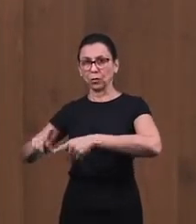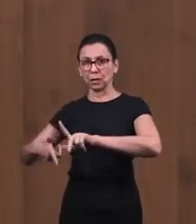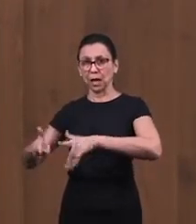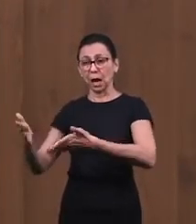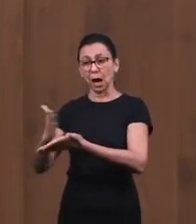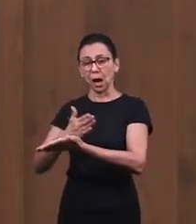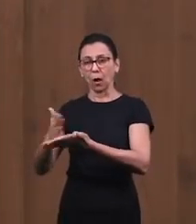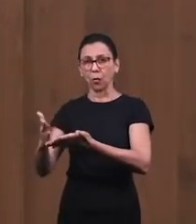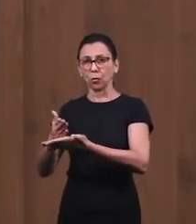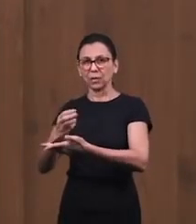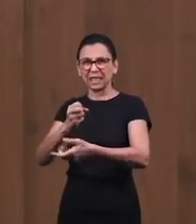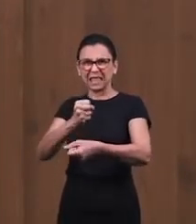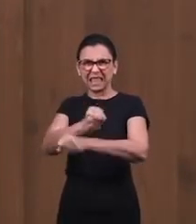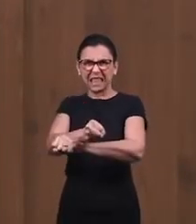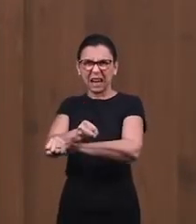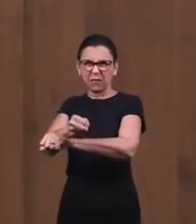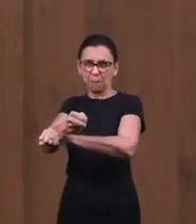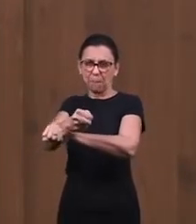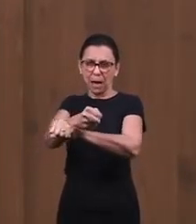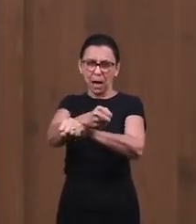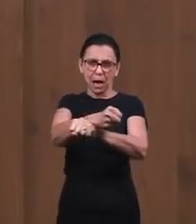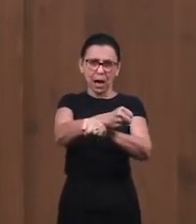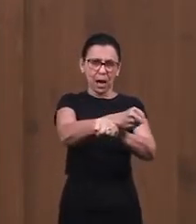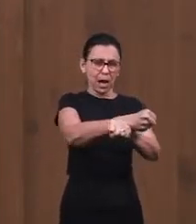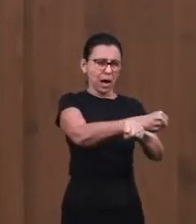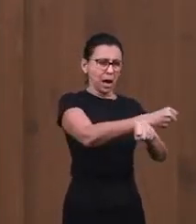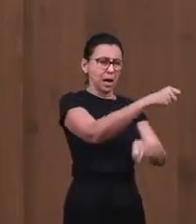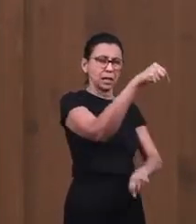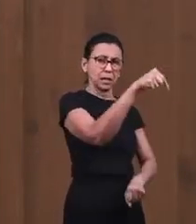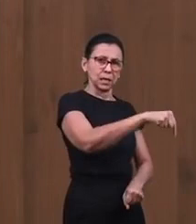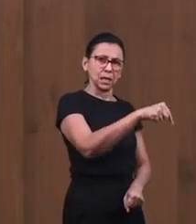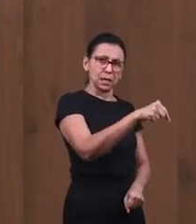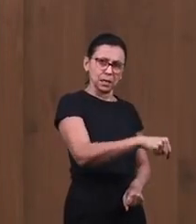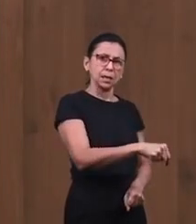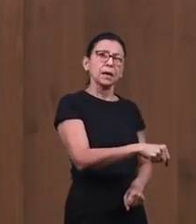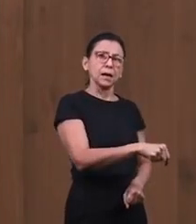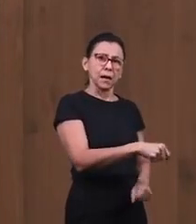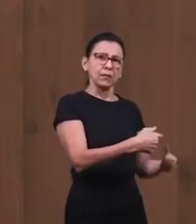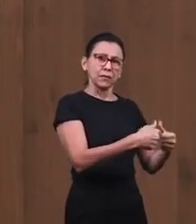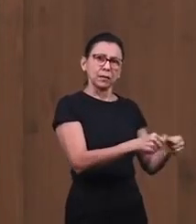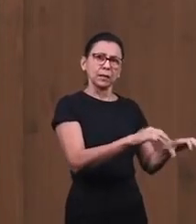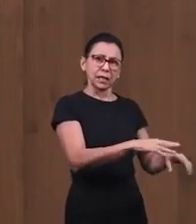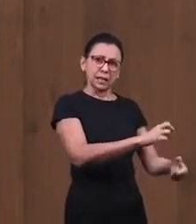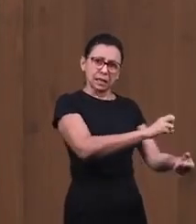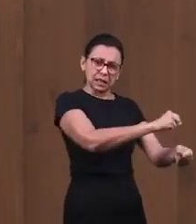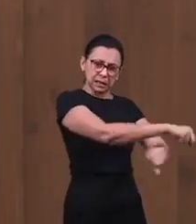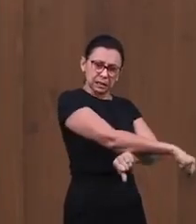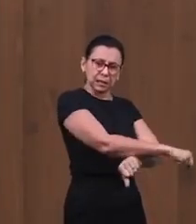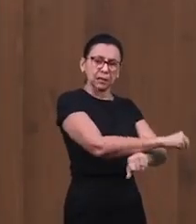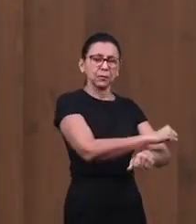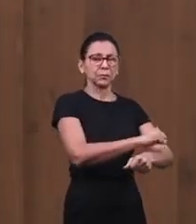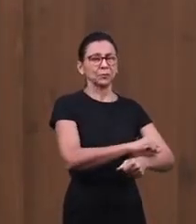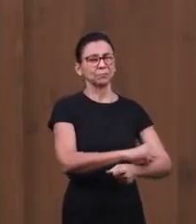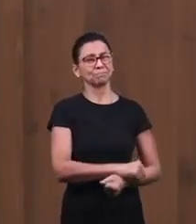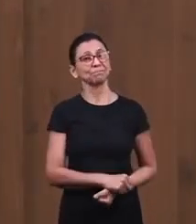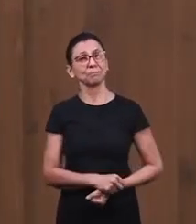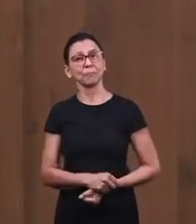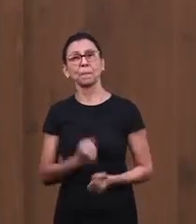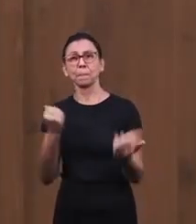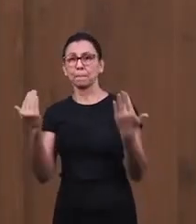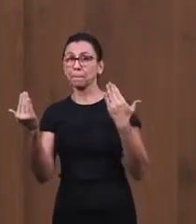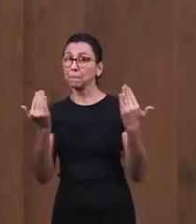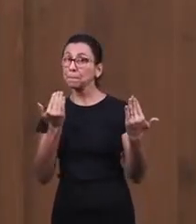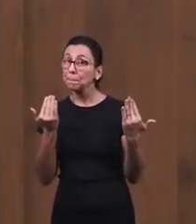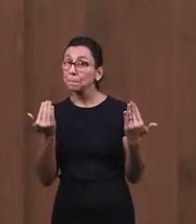Many people today are being taken captive. Households are being destroyed because their spiritual life has